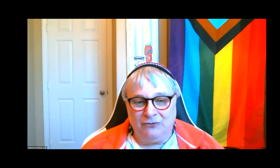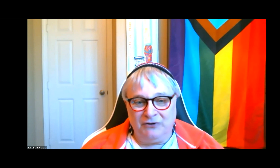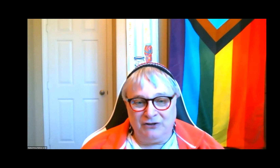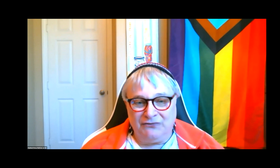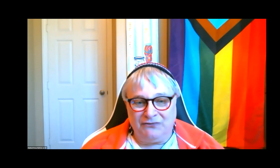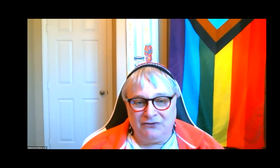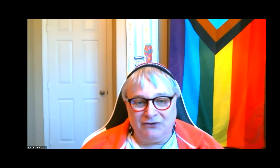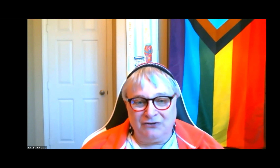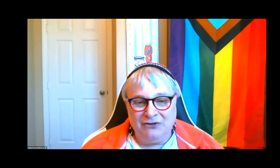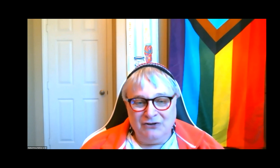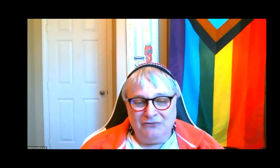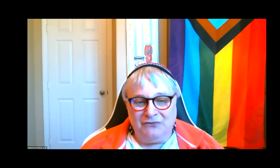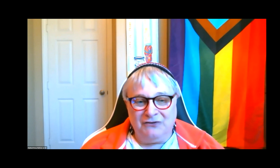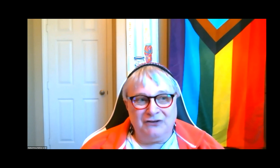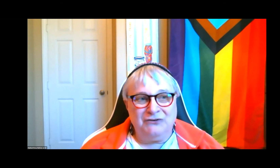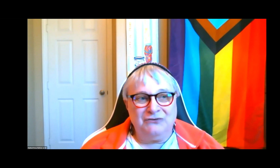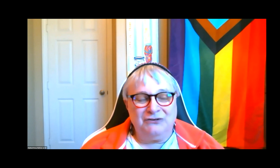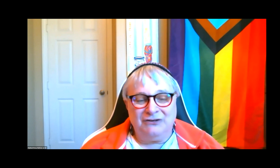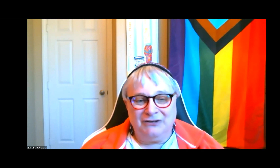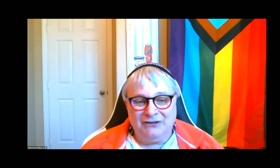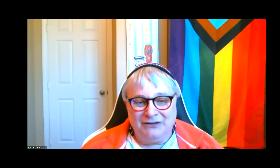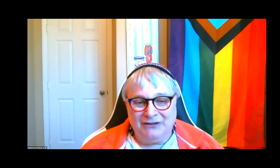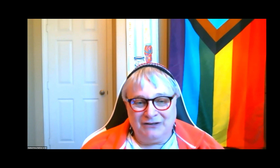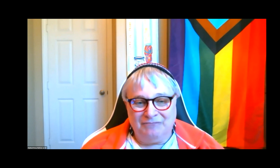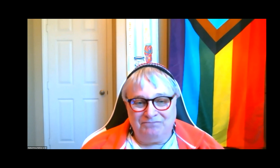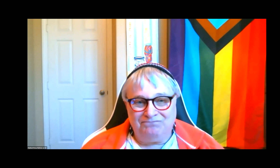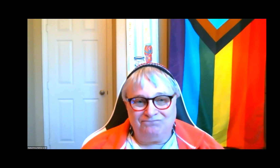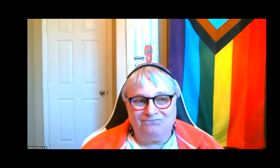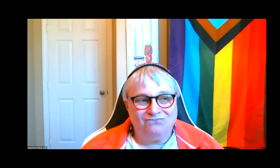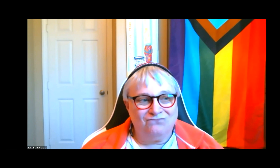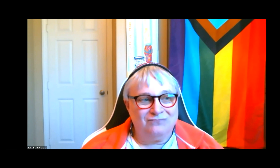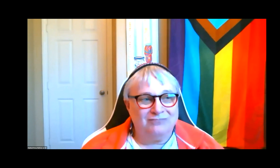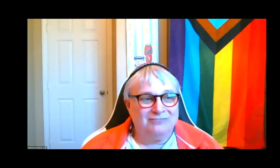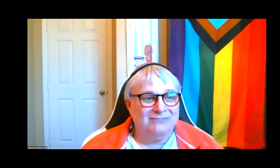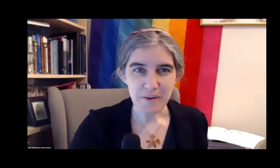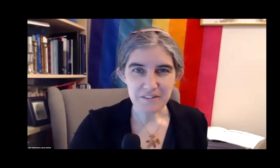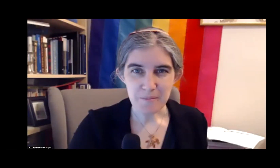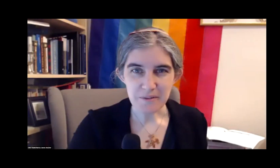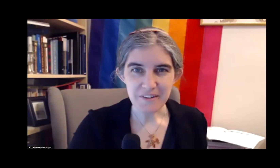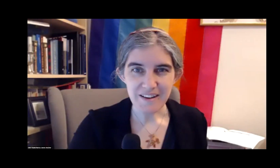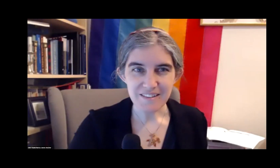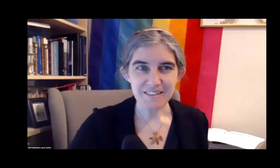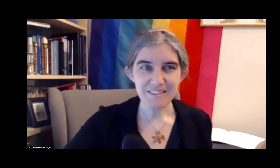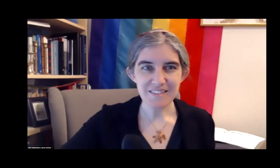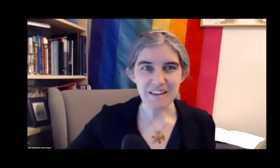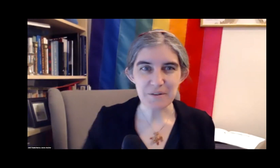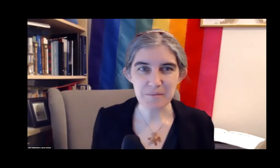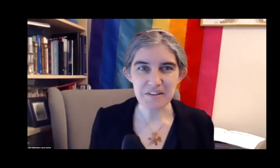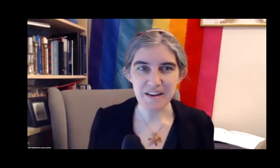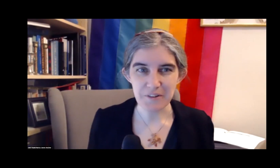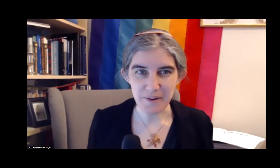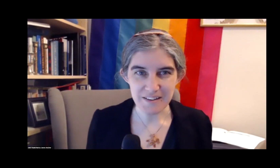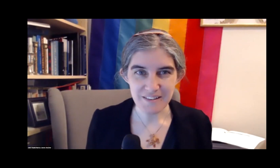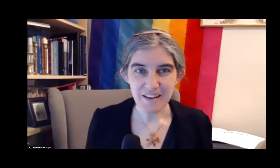because nobody else is going to fight that union. Thank you so much, Rabbah Rona. Thank you so